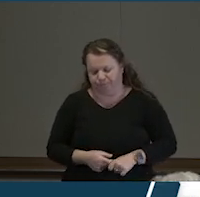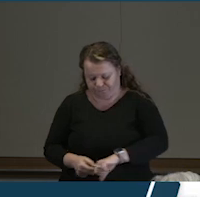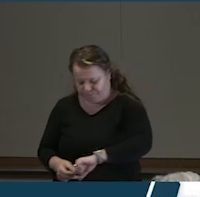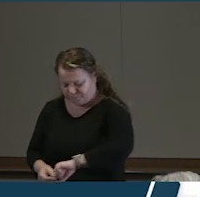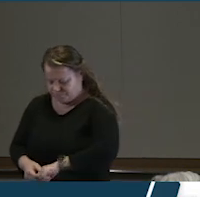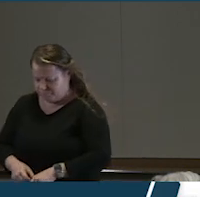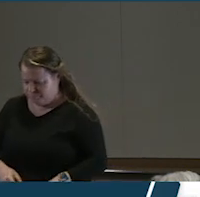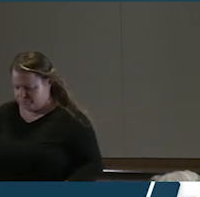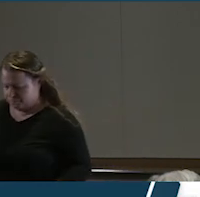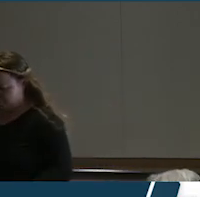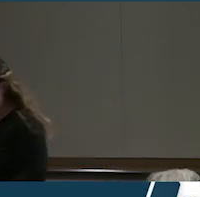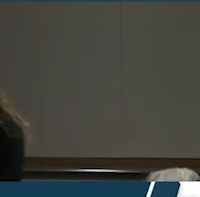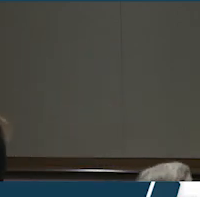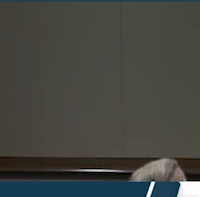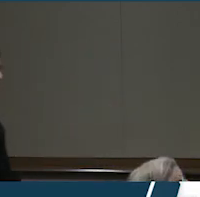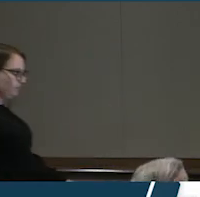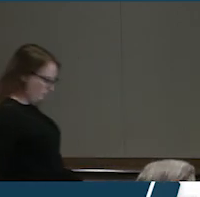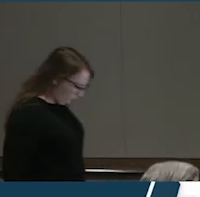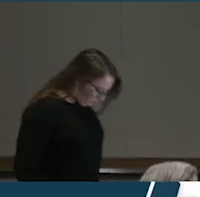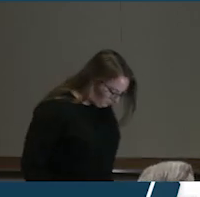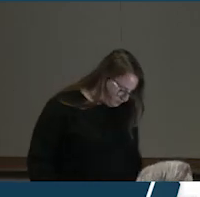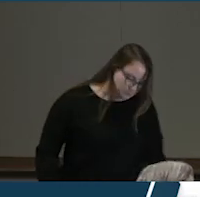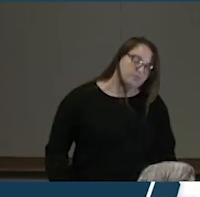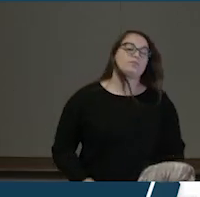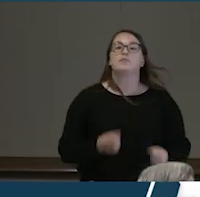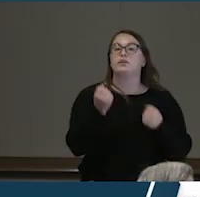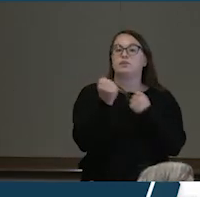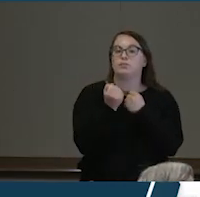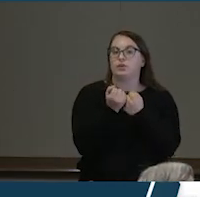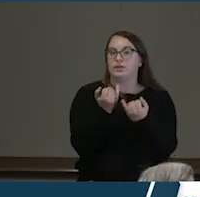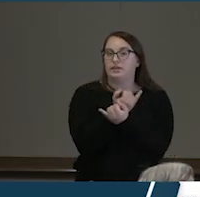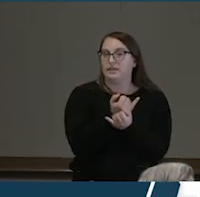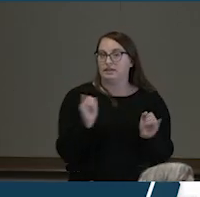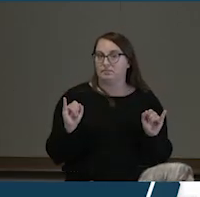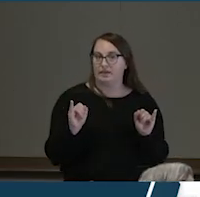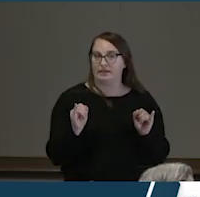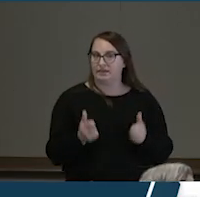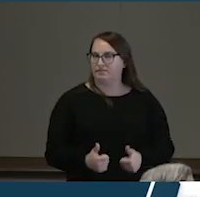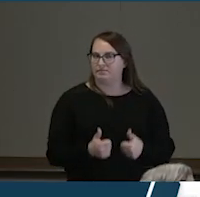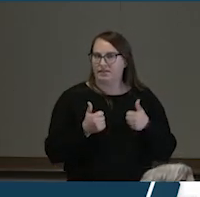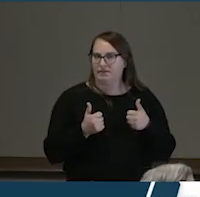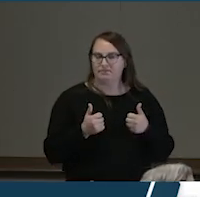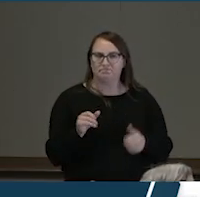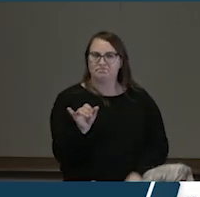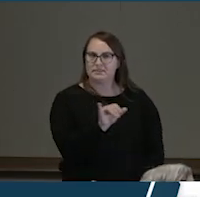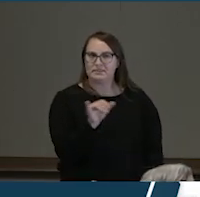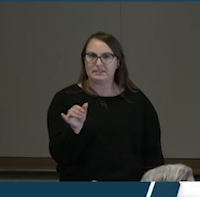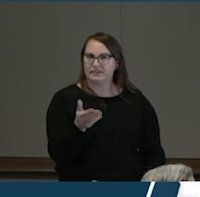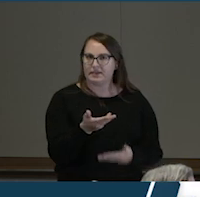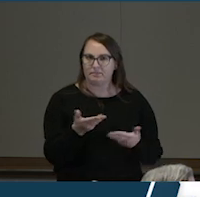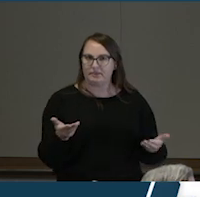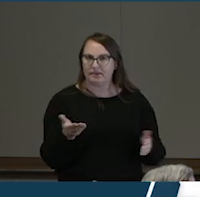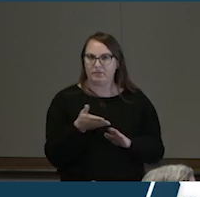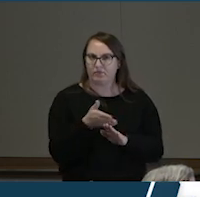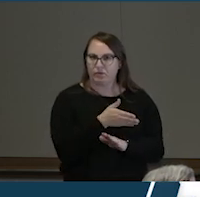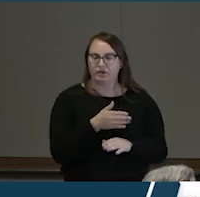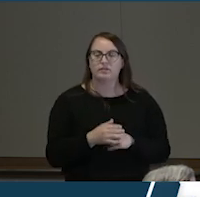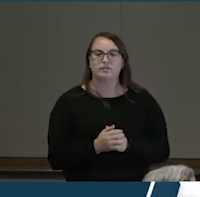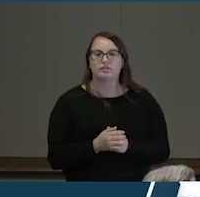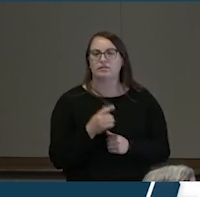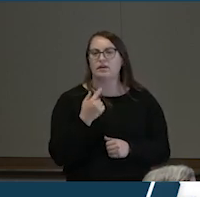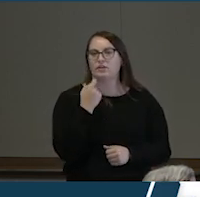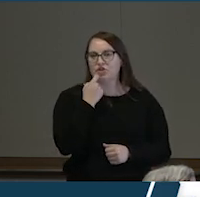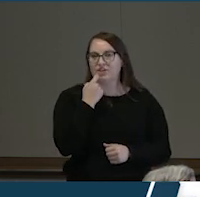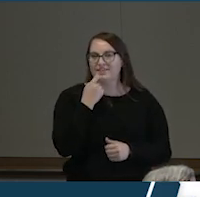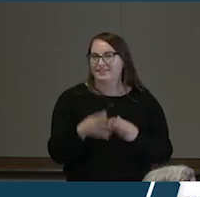Supported in independent living, same thing. You know, I had, and this was something that I just added to last year's